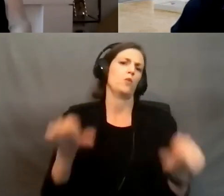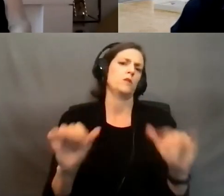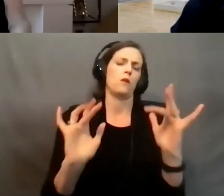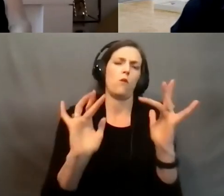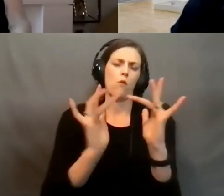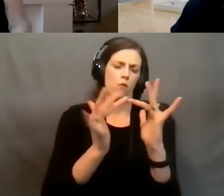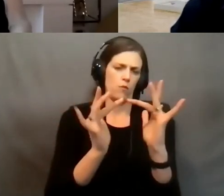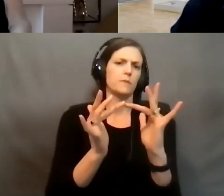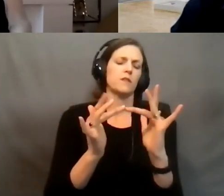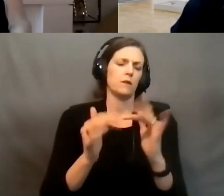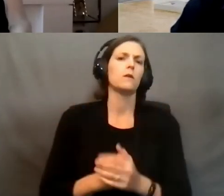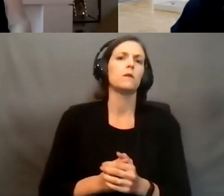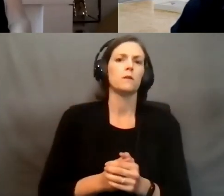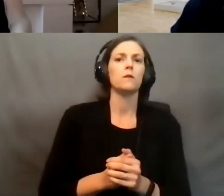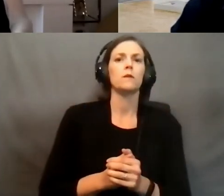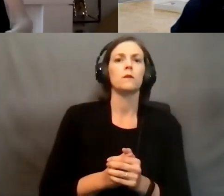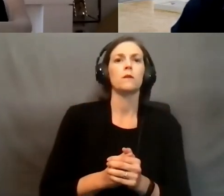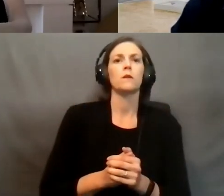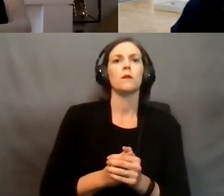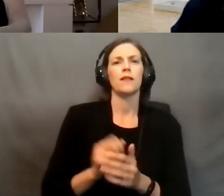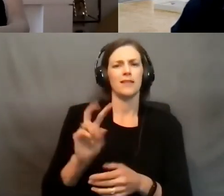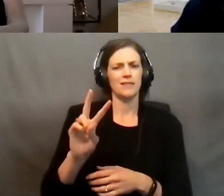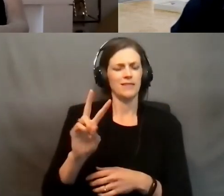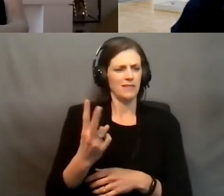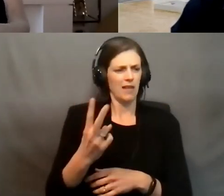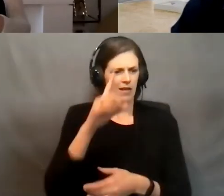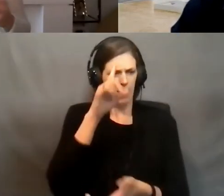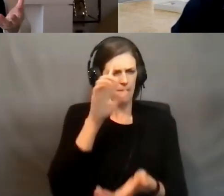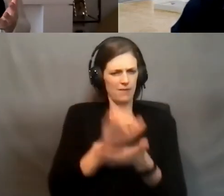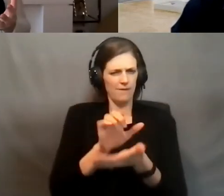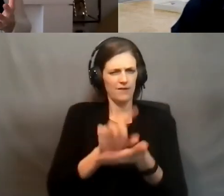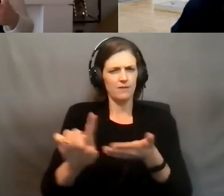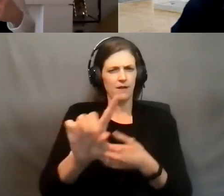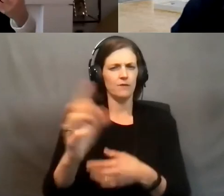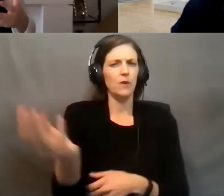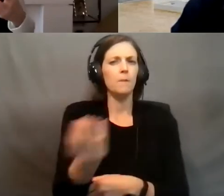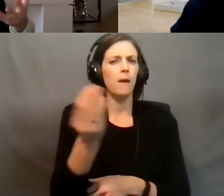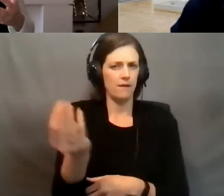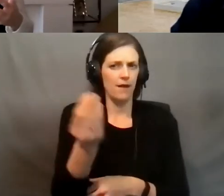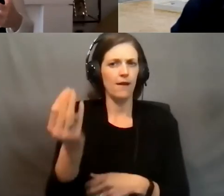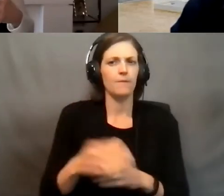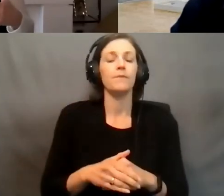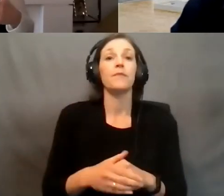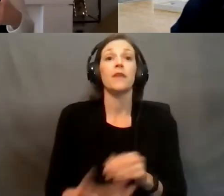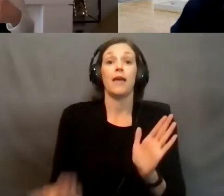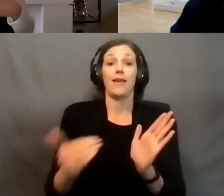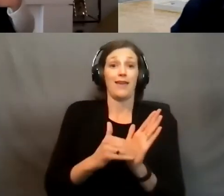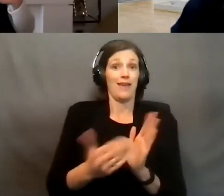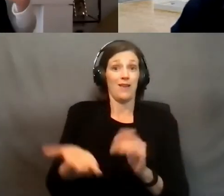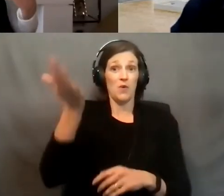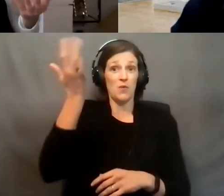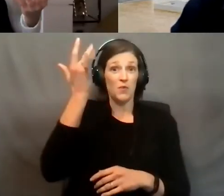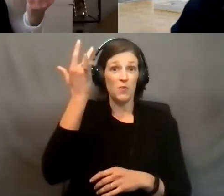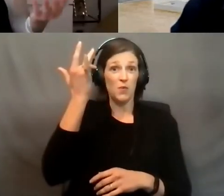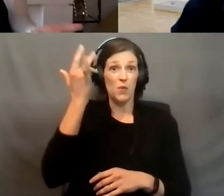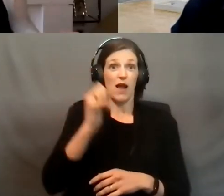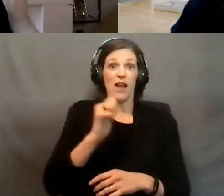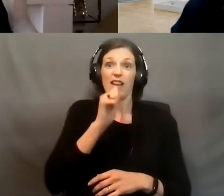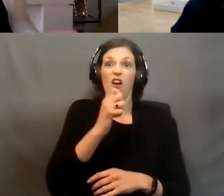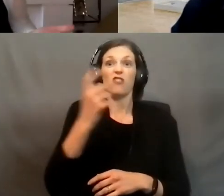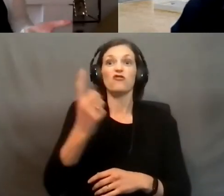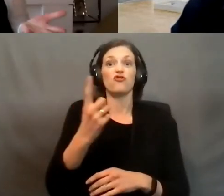and the second one is, I believe, next Monday. Again, the reason why we are not just doing pre